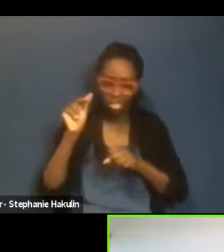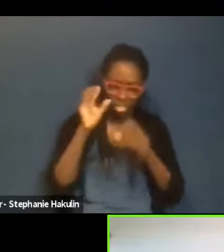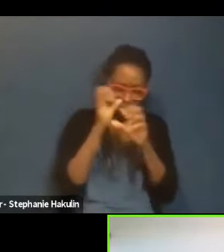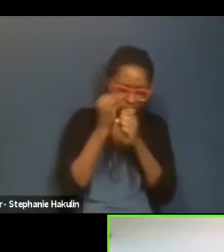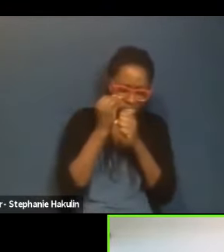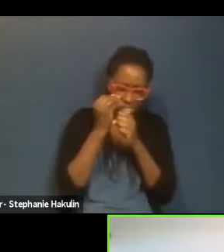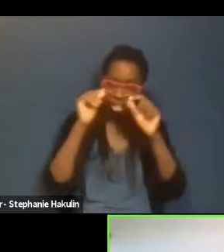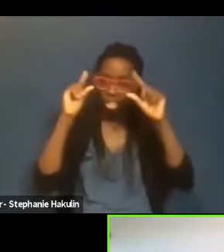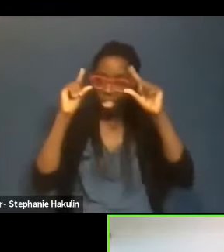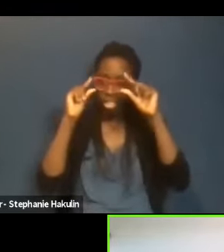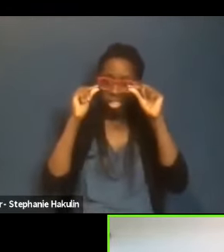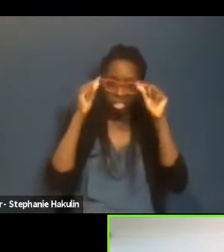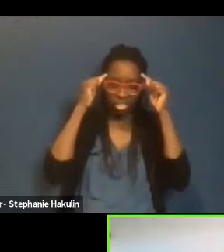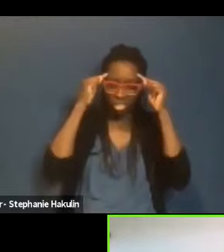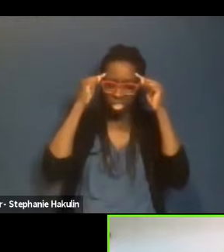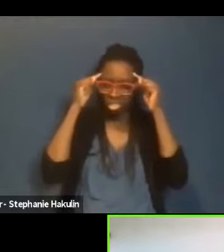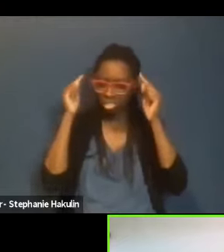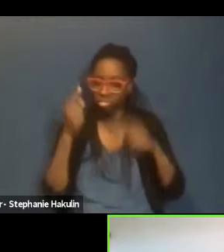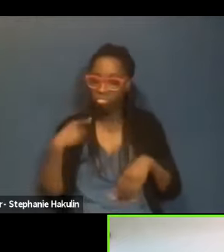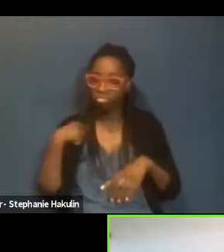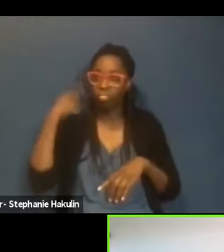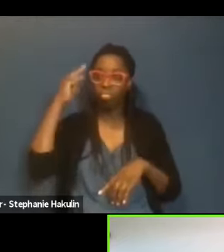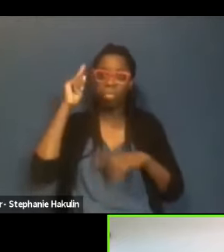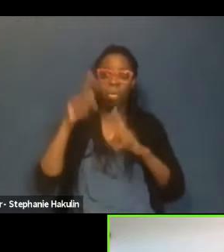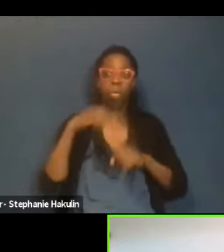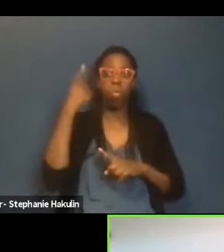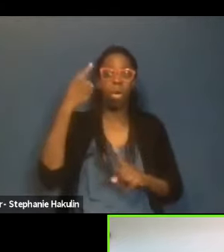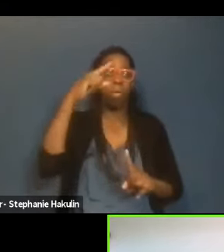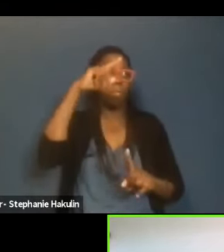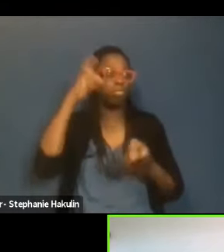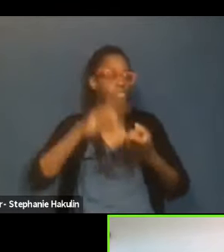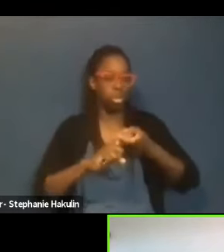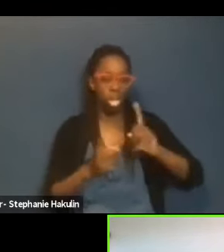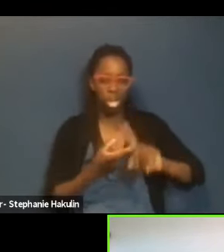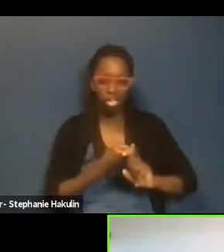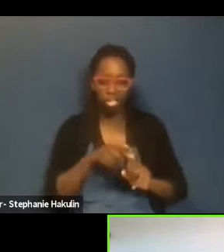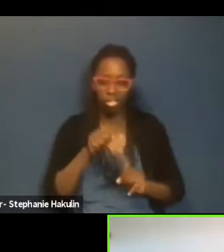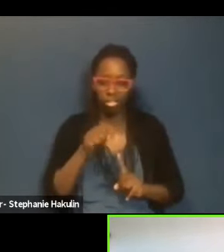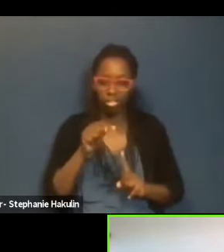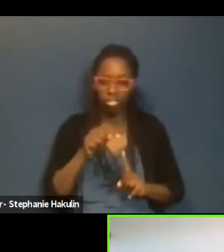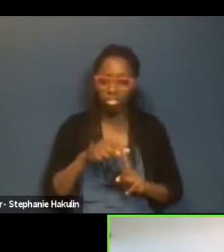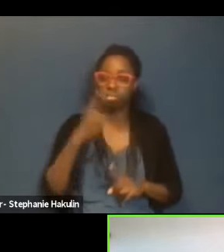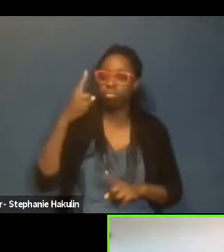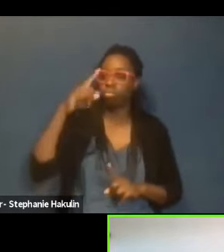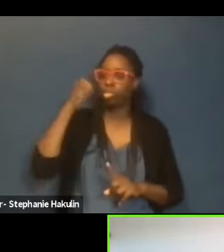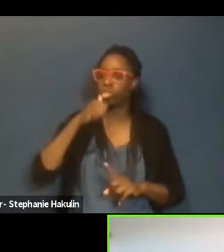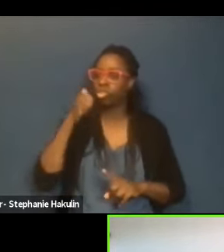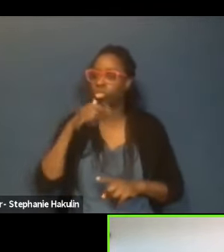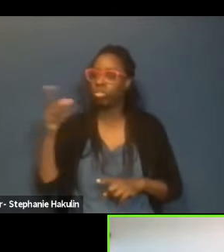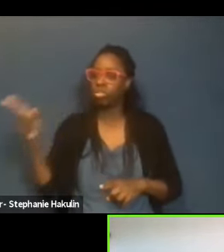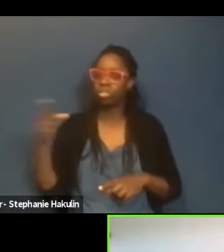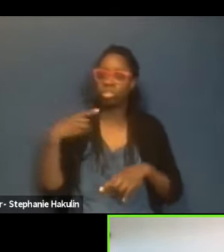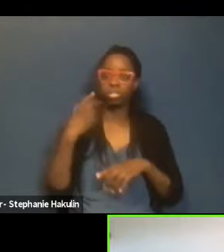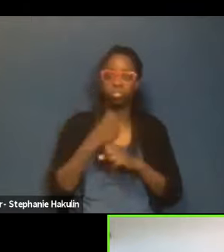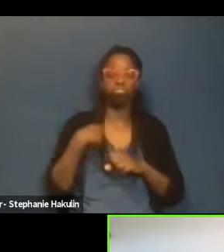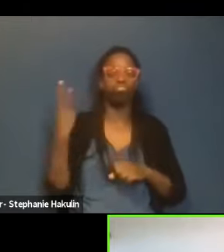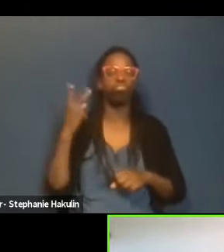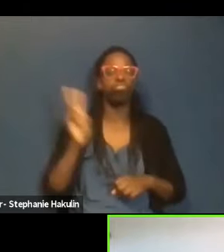friend, while for us black girls, making that walk home in a little black dress at around 10 is an